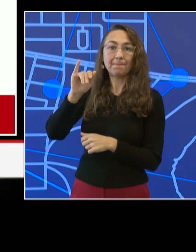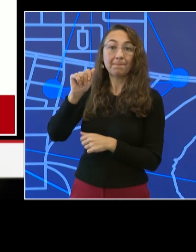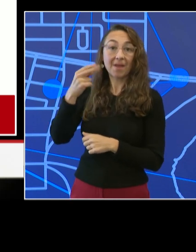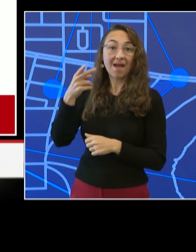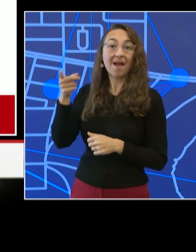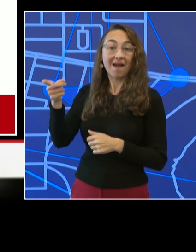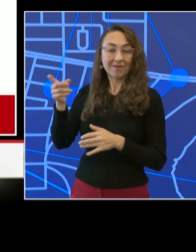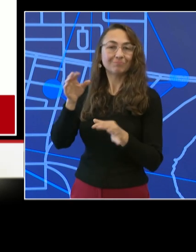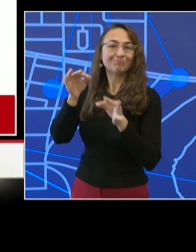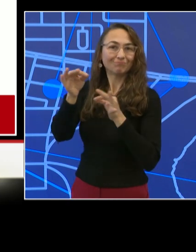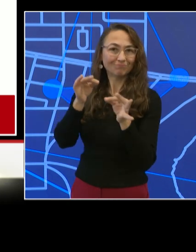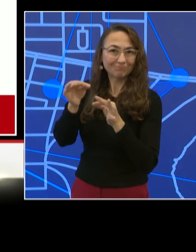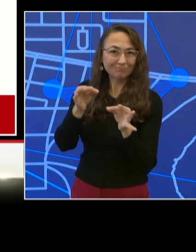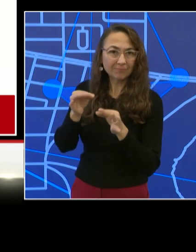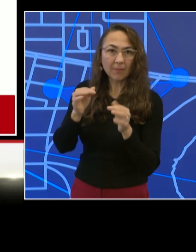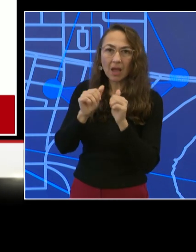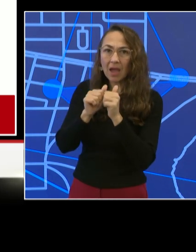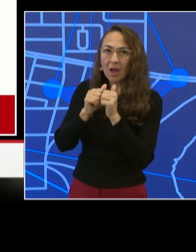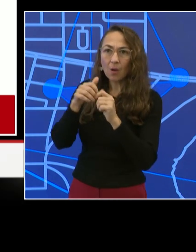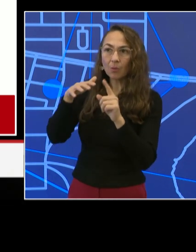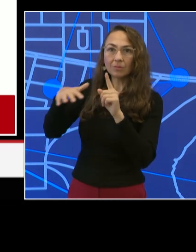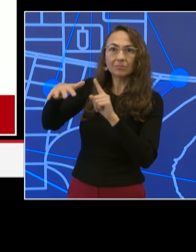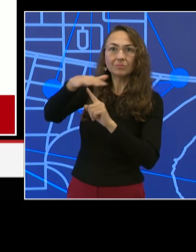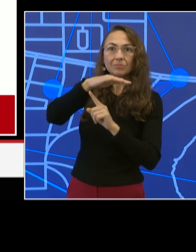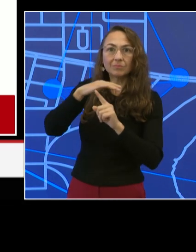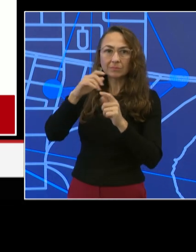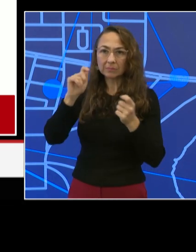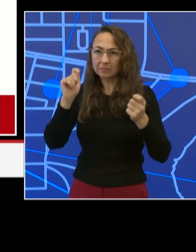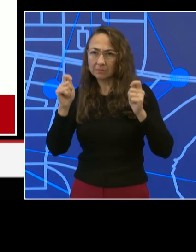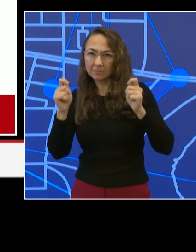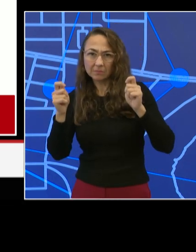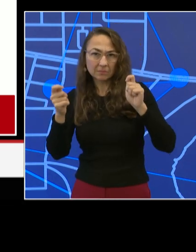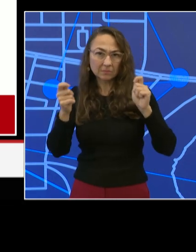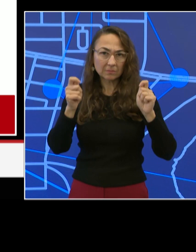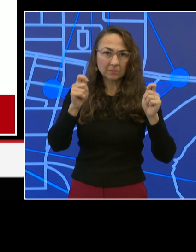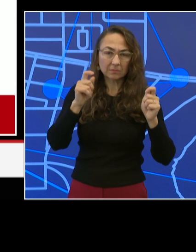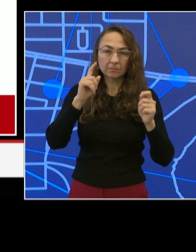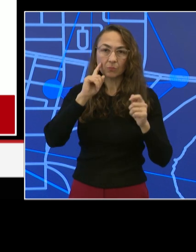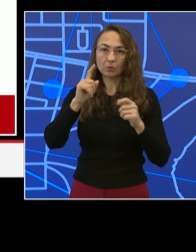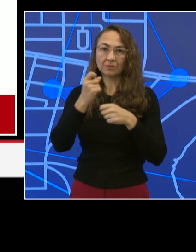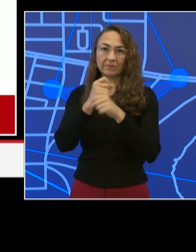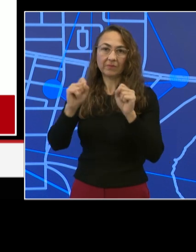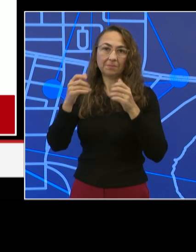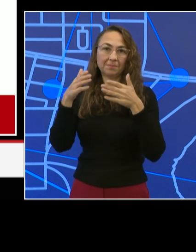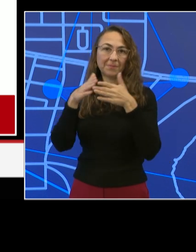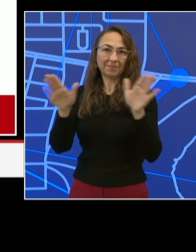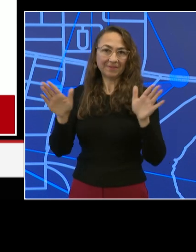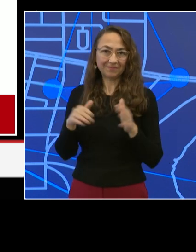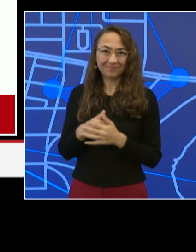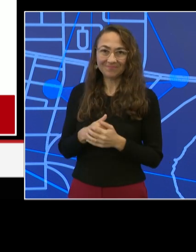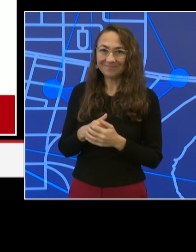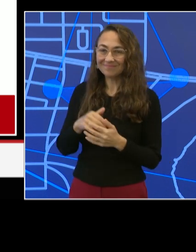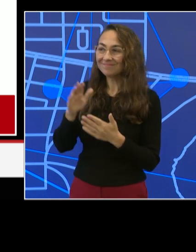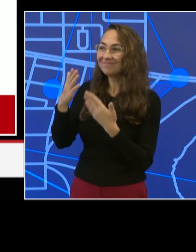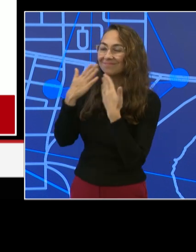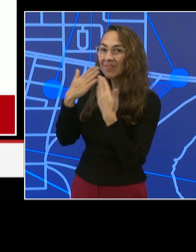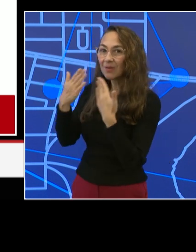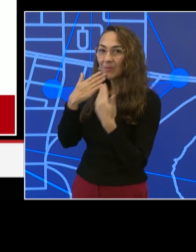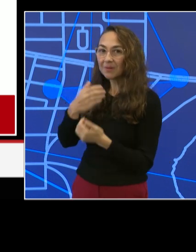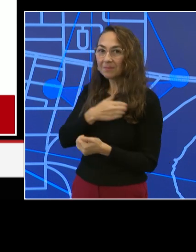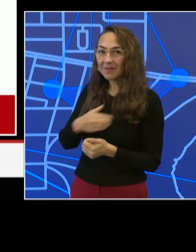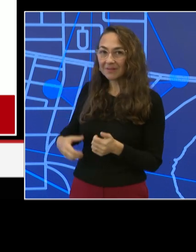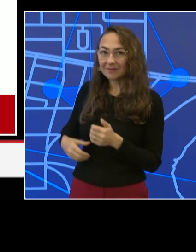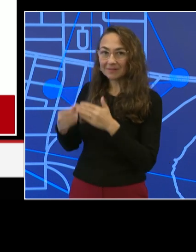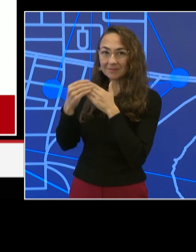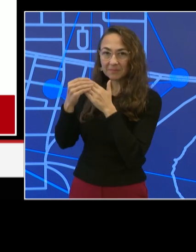ecosystem and our work ahead. Thank you so much, ma'am, and thank you for your leadership and continued support of our work. So as the mayor